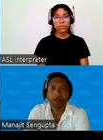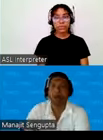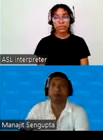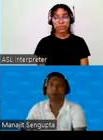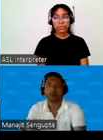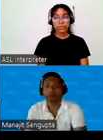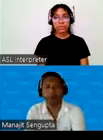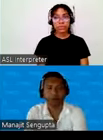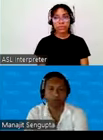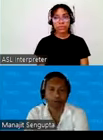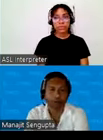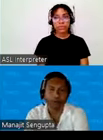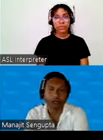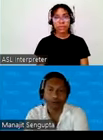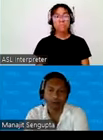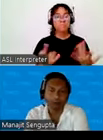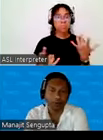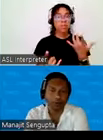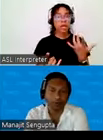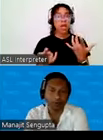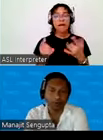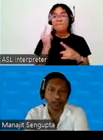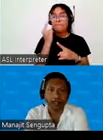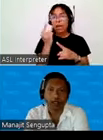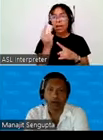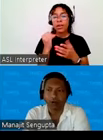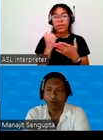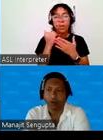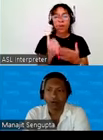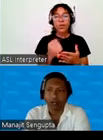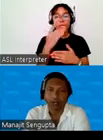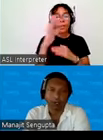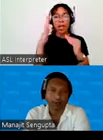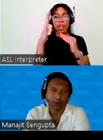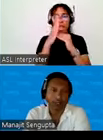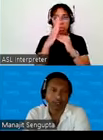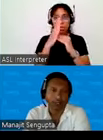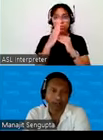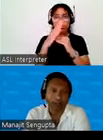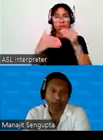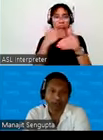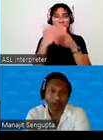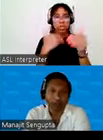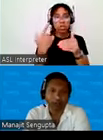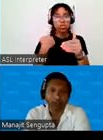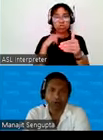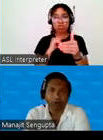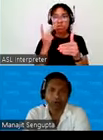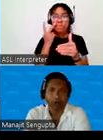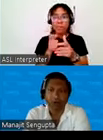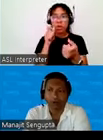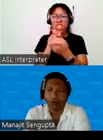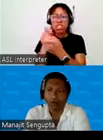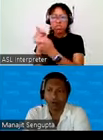One thing to consider is that while I've talked about the resource, we are also looking into detail about